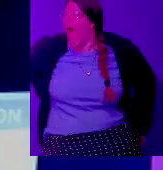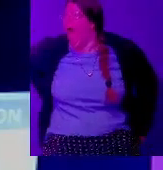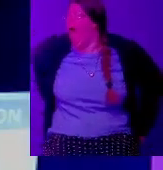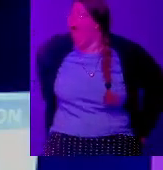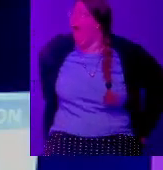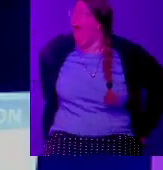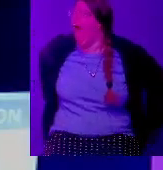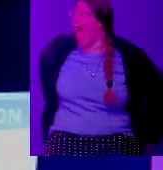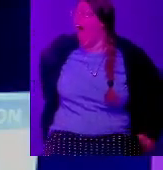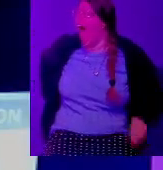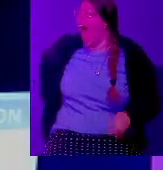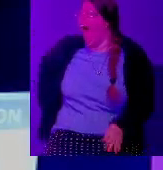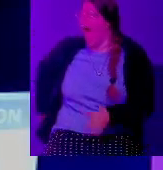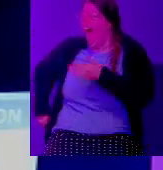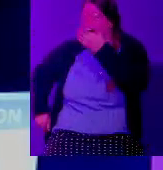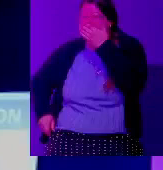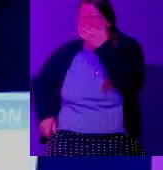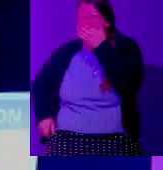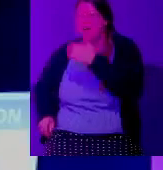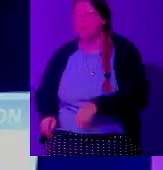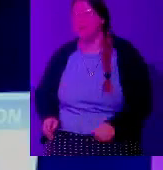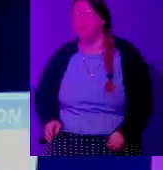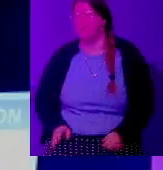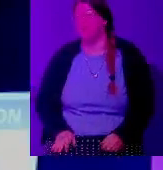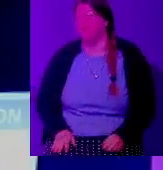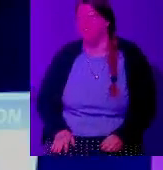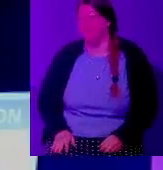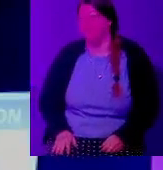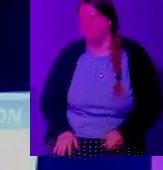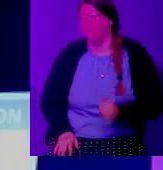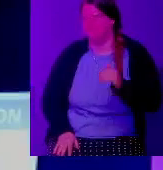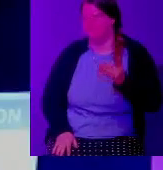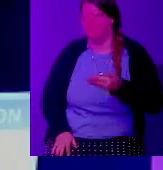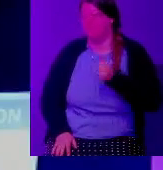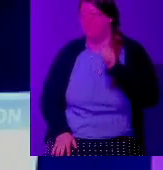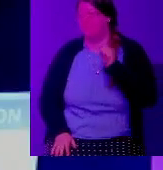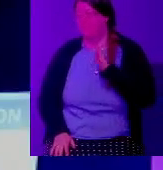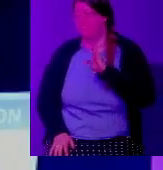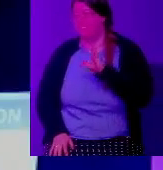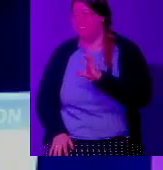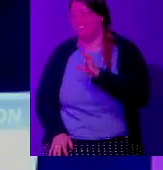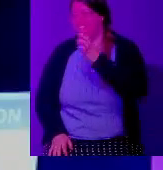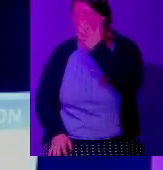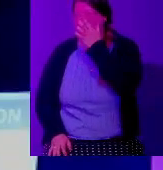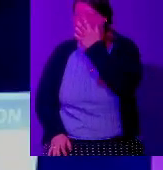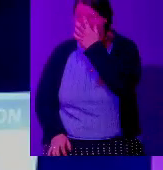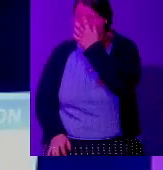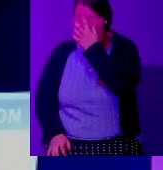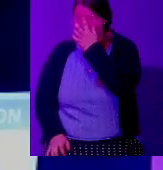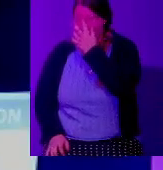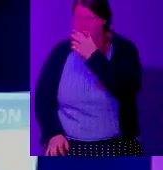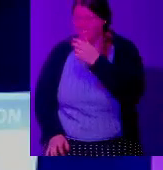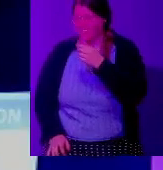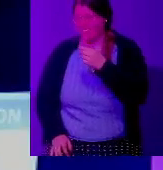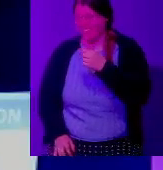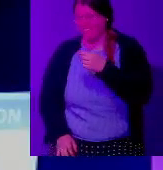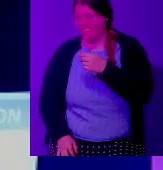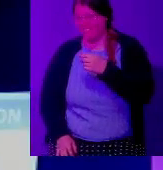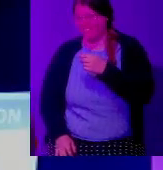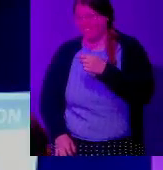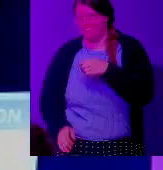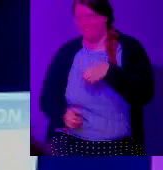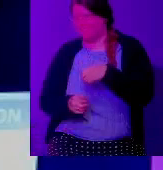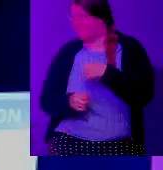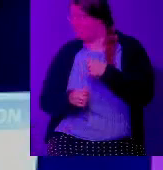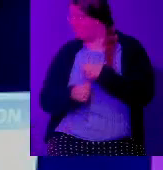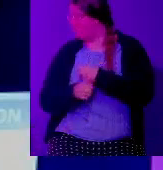Welcome to Ascent Bible Church. This is the day that the Lord has made. Let us rejoice